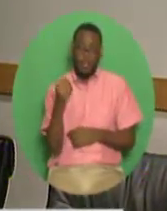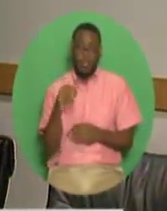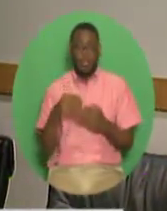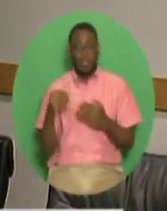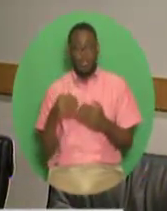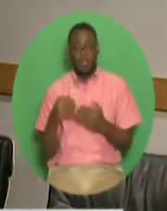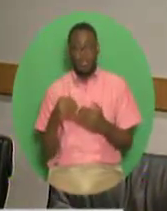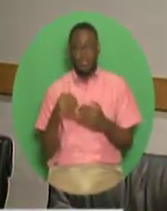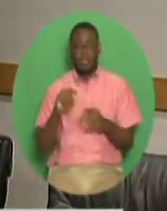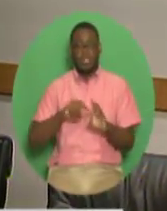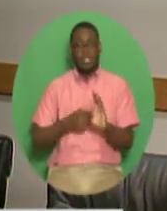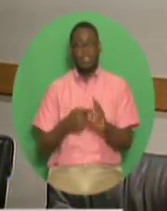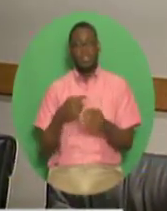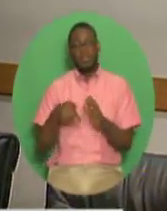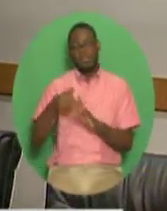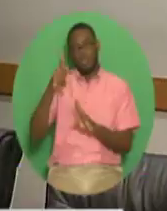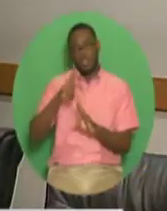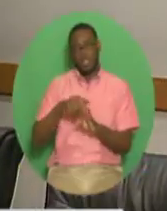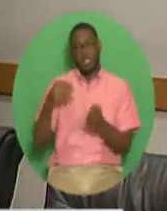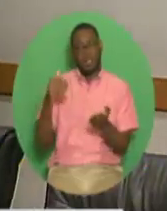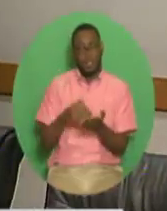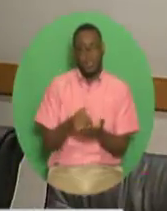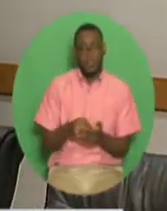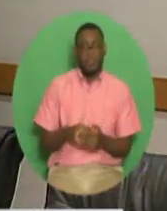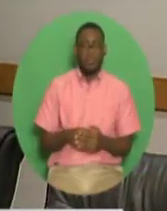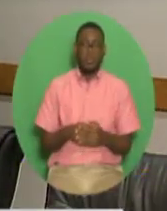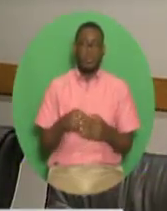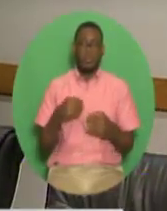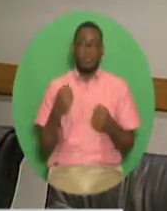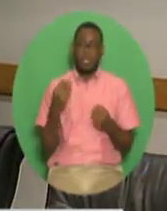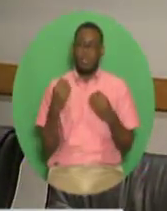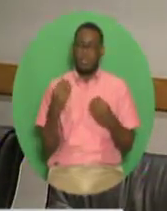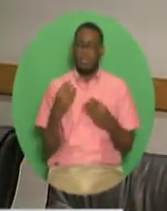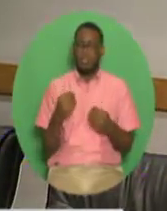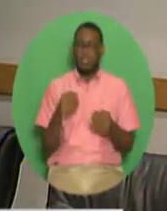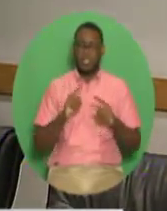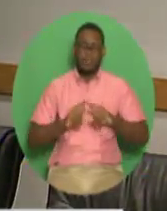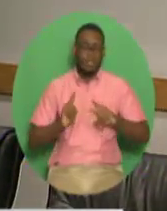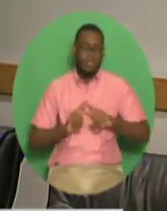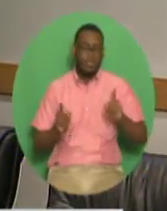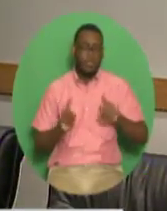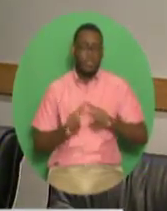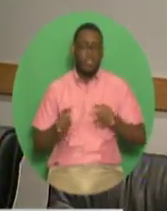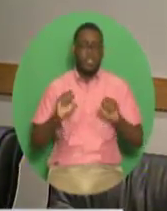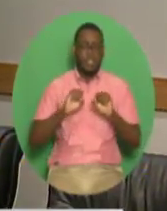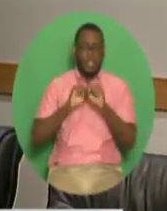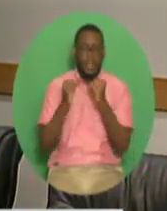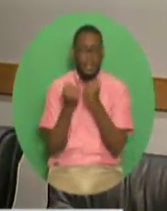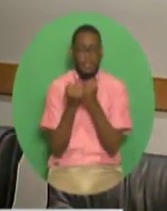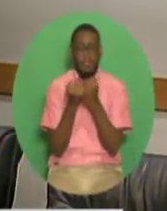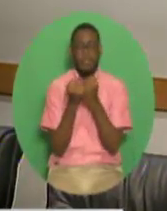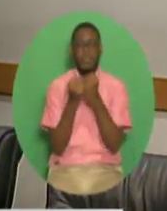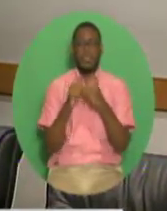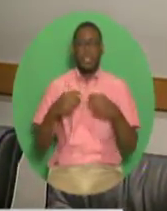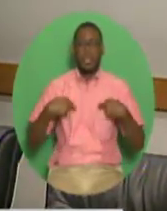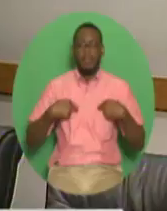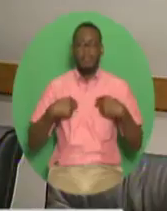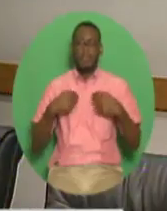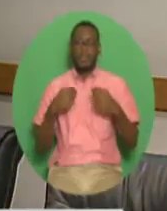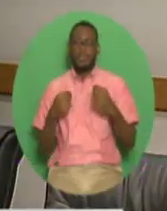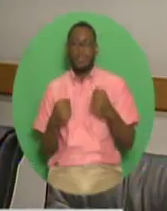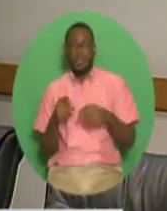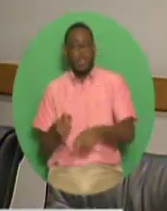we saw when we came in as well, a number of state agencies had a number of loans, billions of dollars when you add it up, Madam